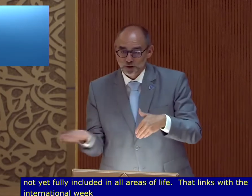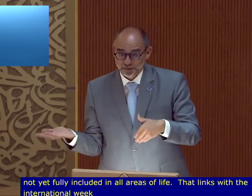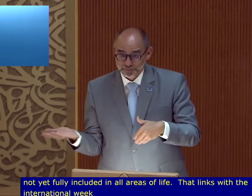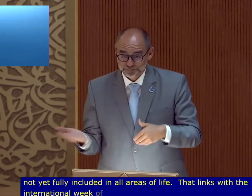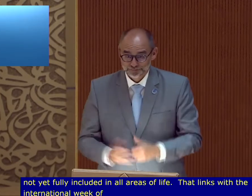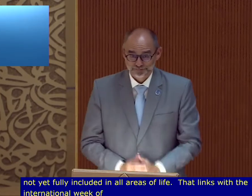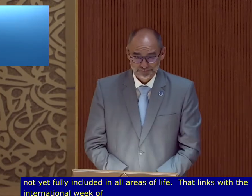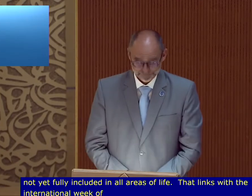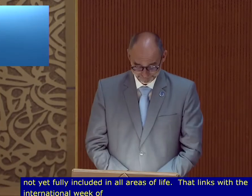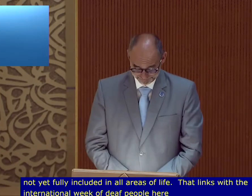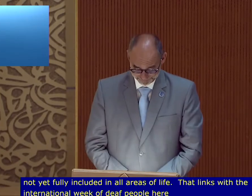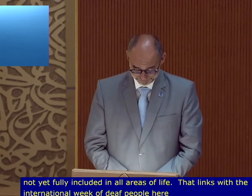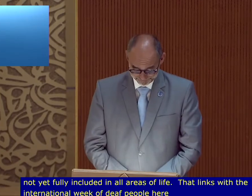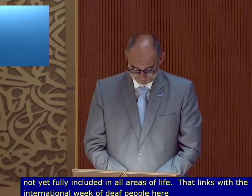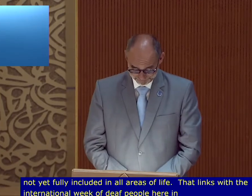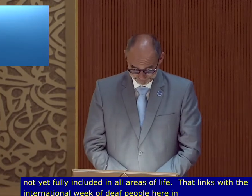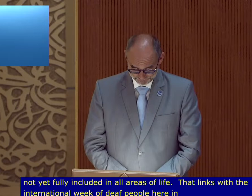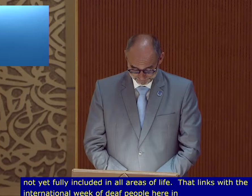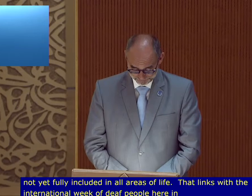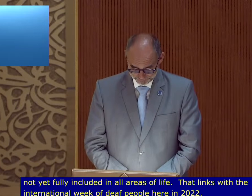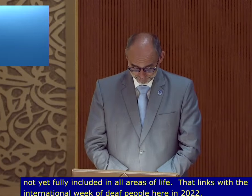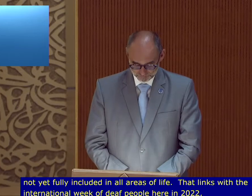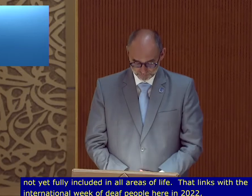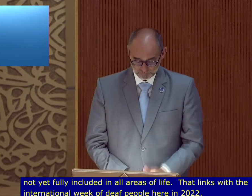building inclusive societies for all.